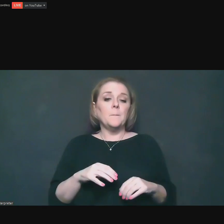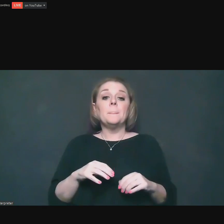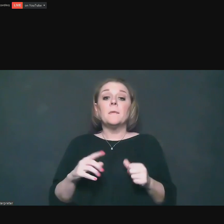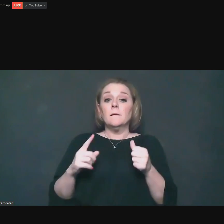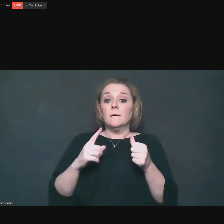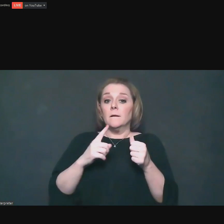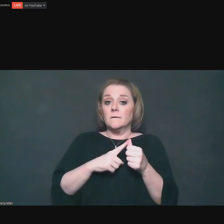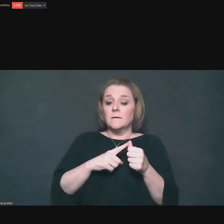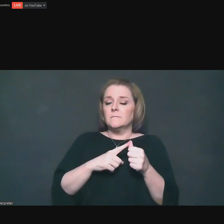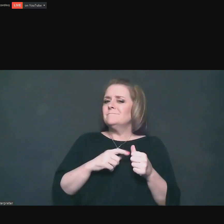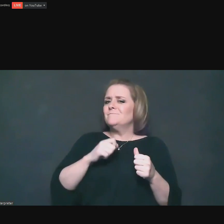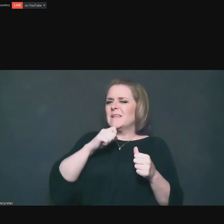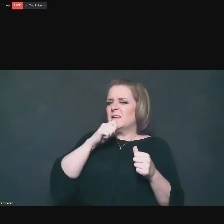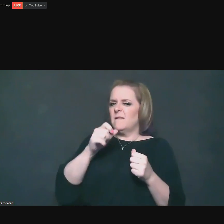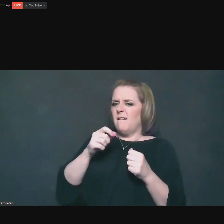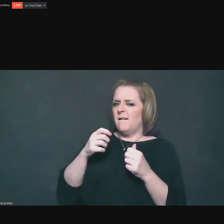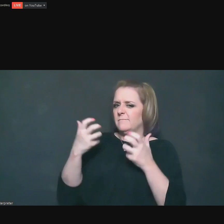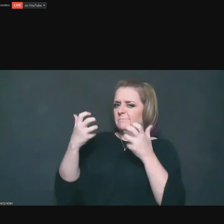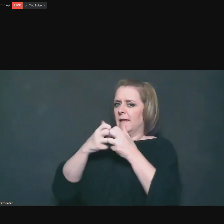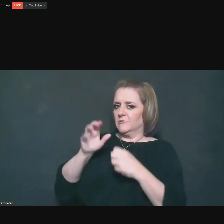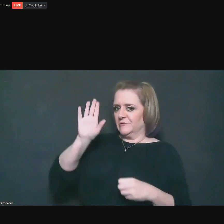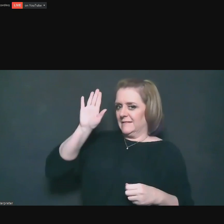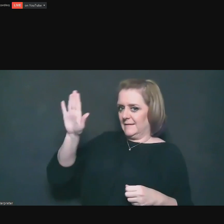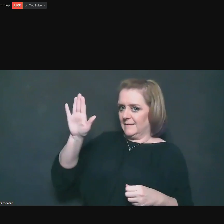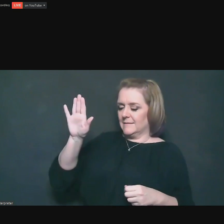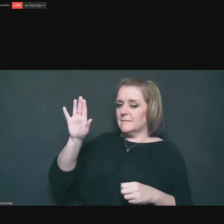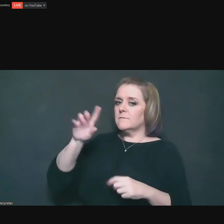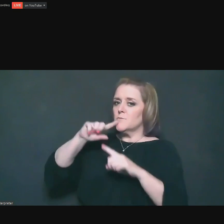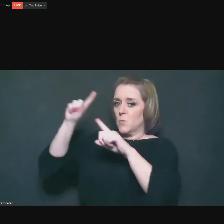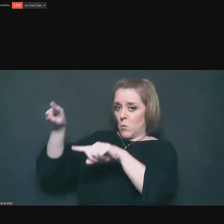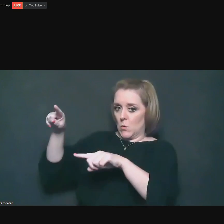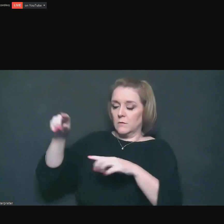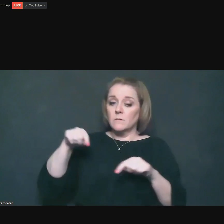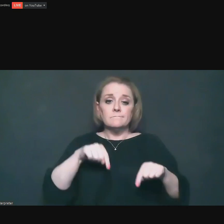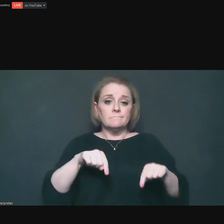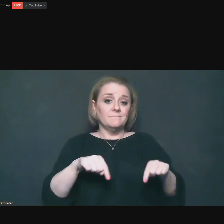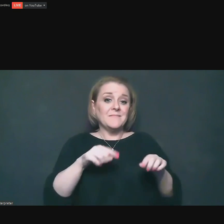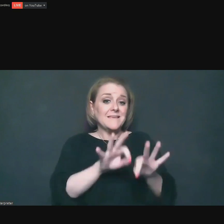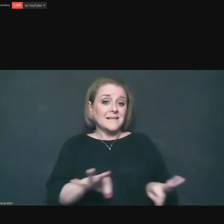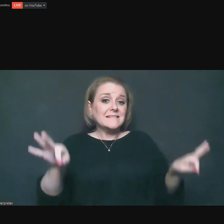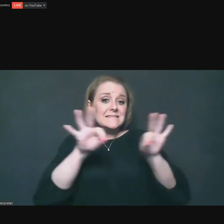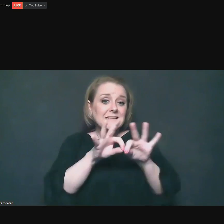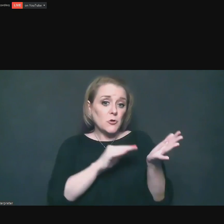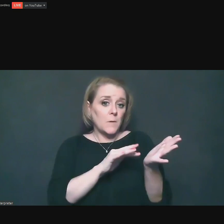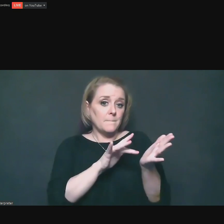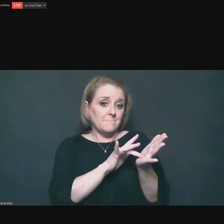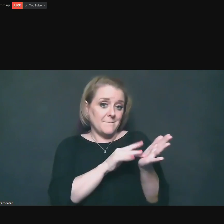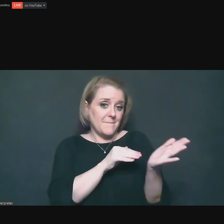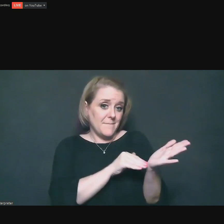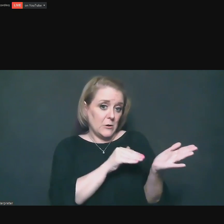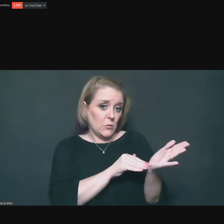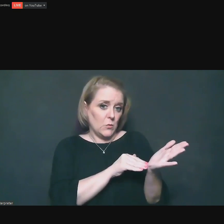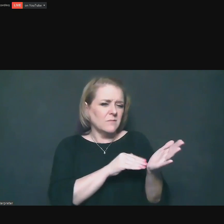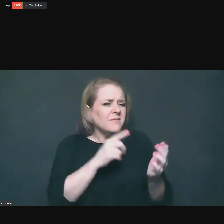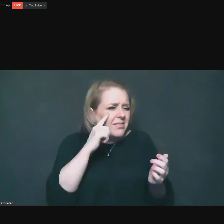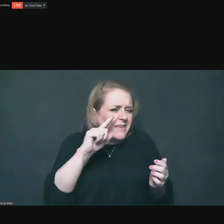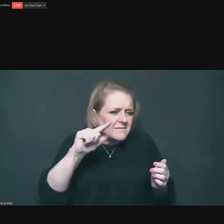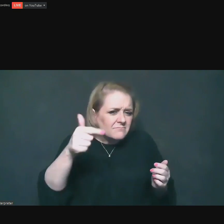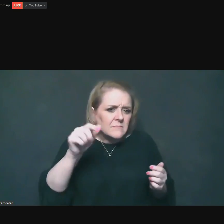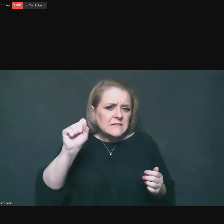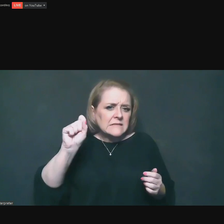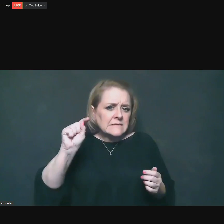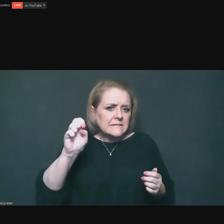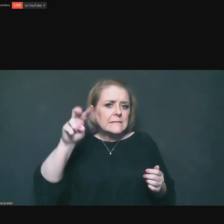not on Governor Abbott's executive order is essential medical. So I think Steve's going to talk here in a minute about the success